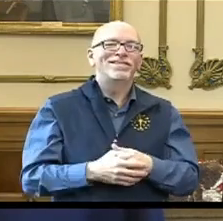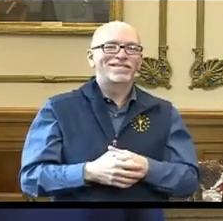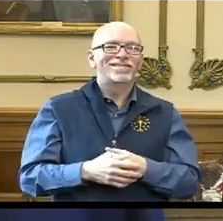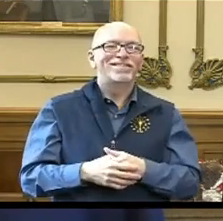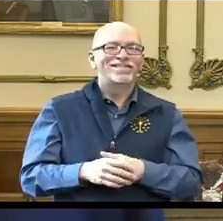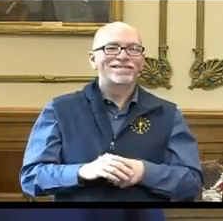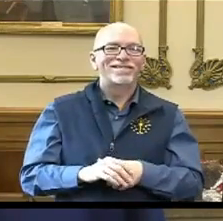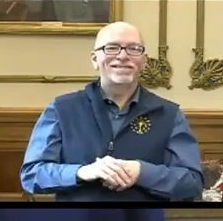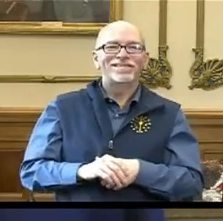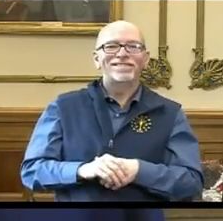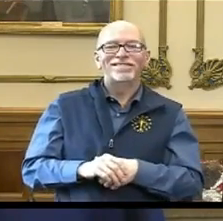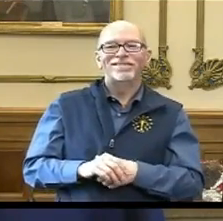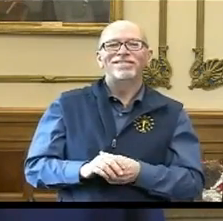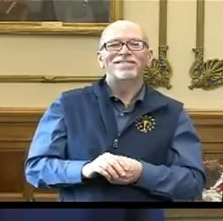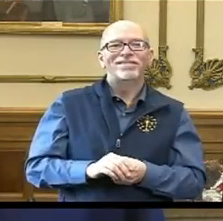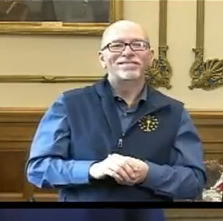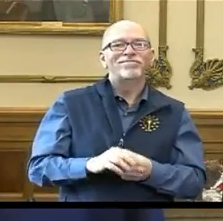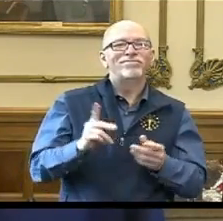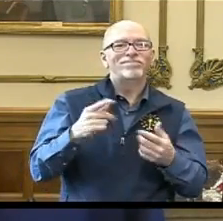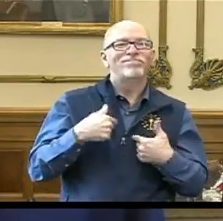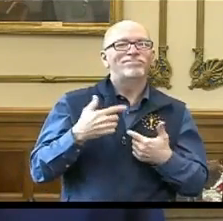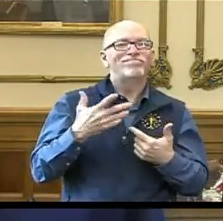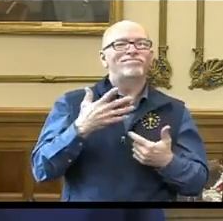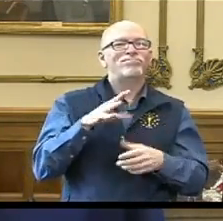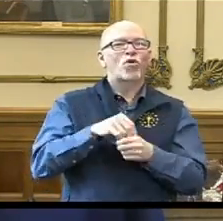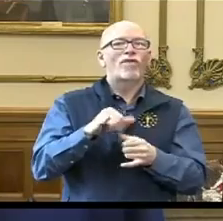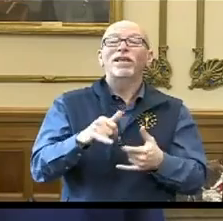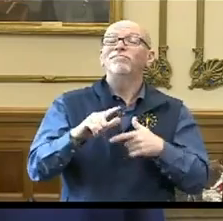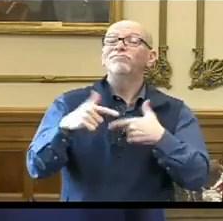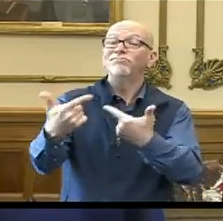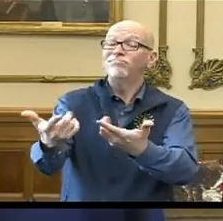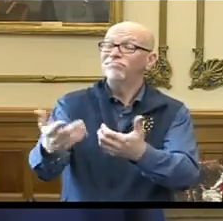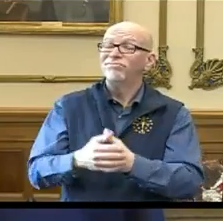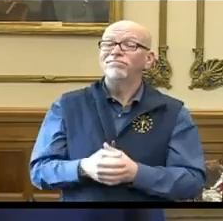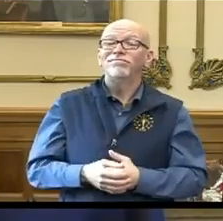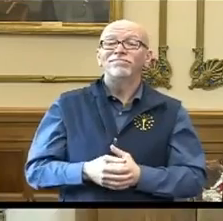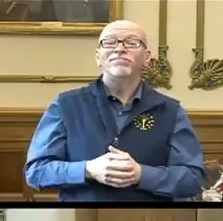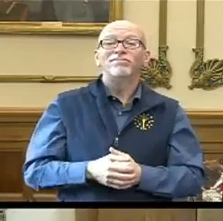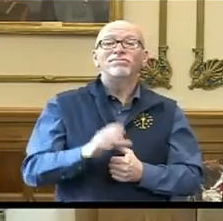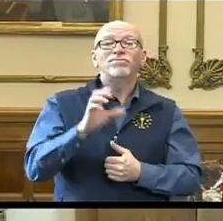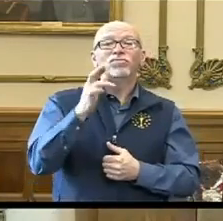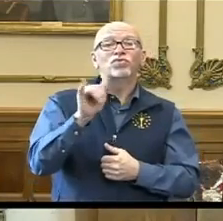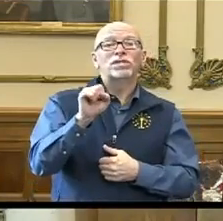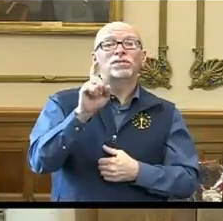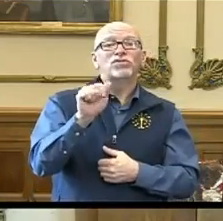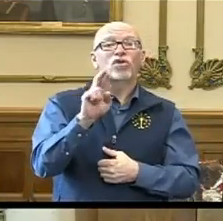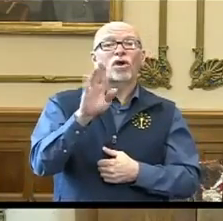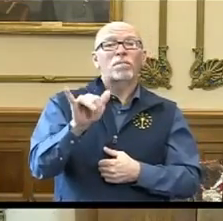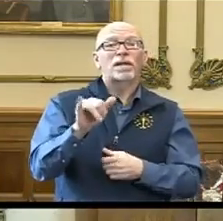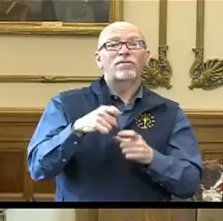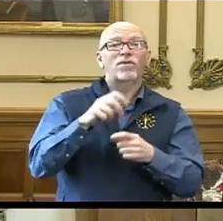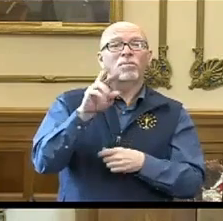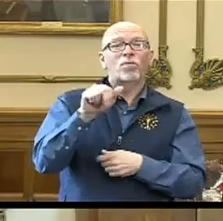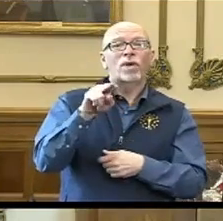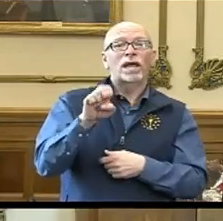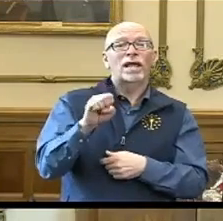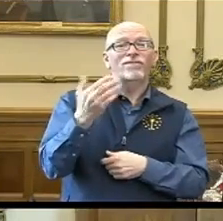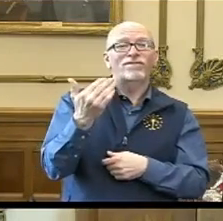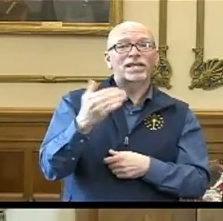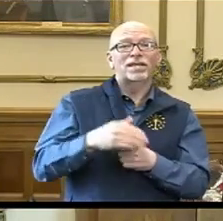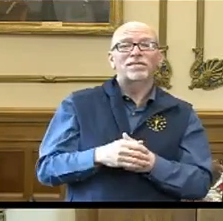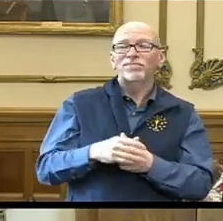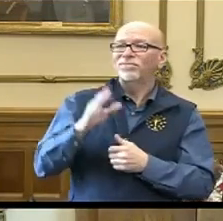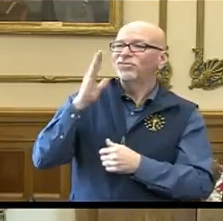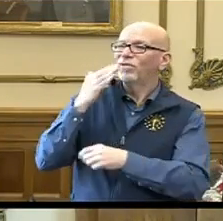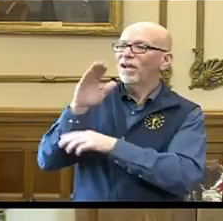That's great. And I'm personally part of that. Yes. Chris Darby, Wayne 15. Sure.